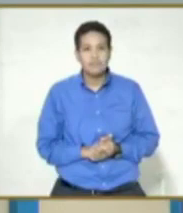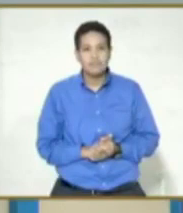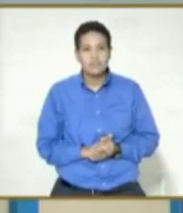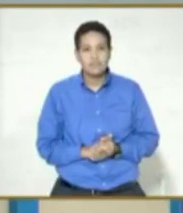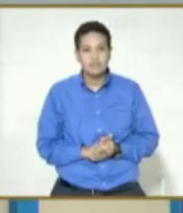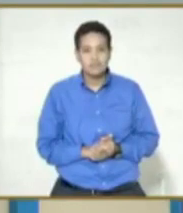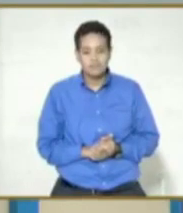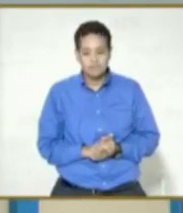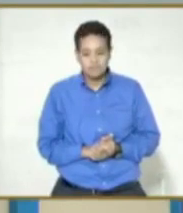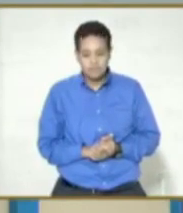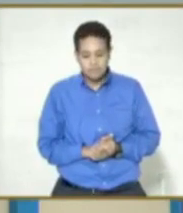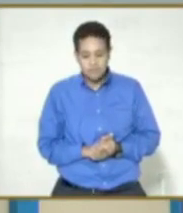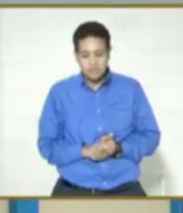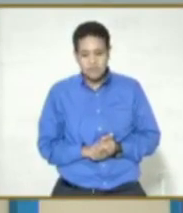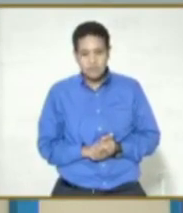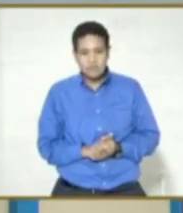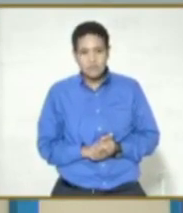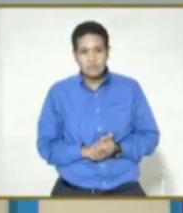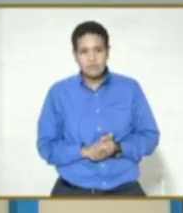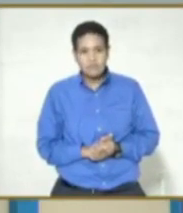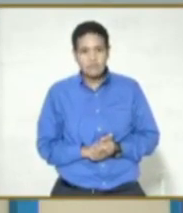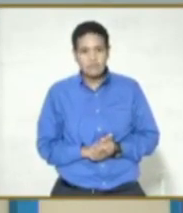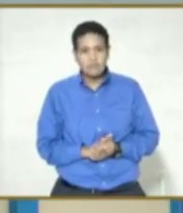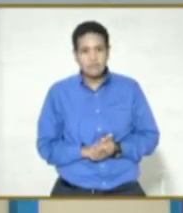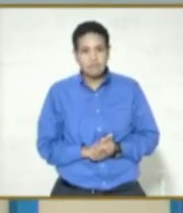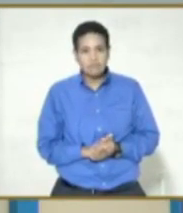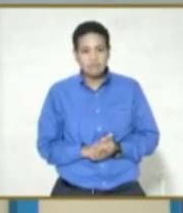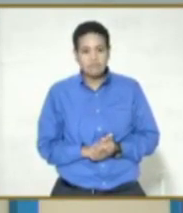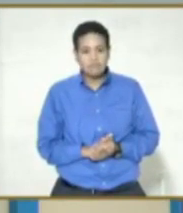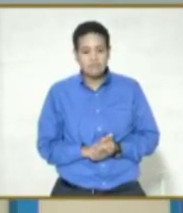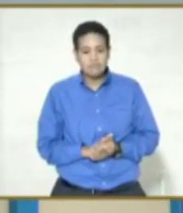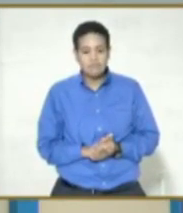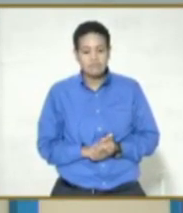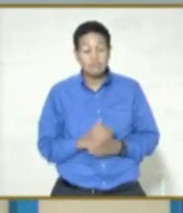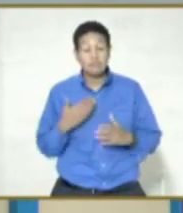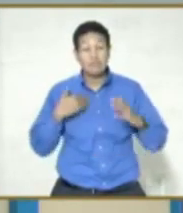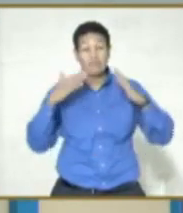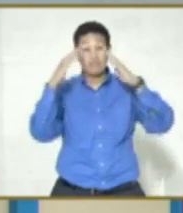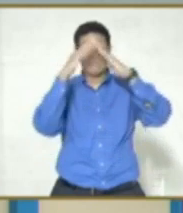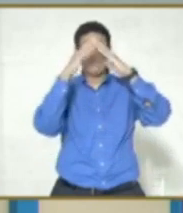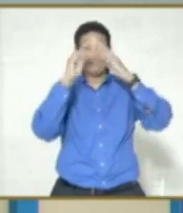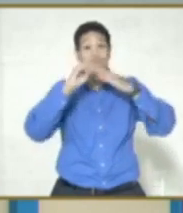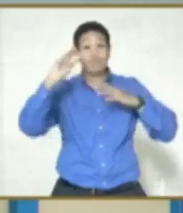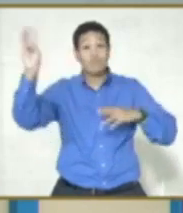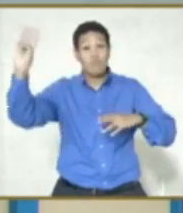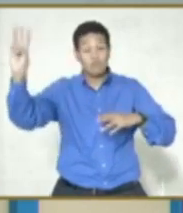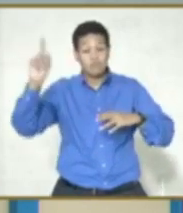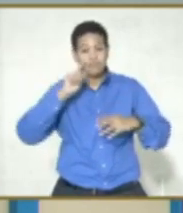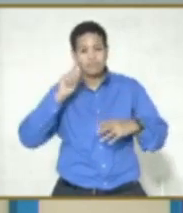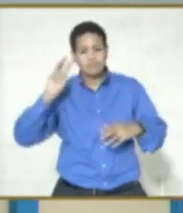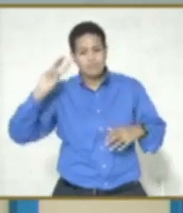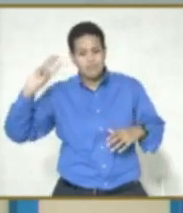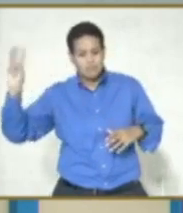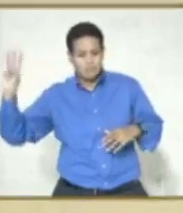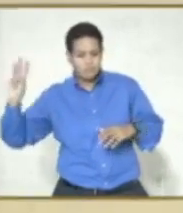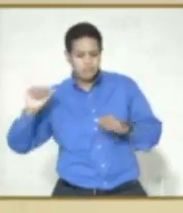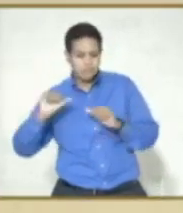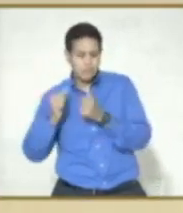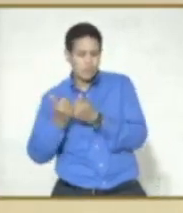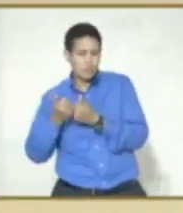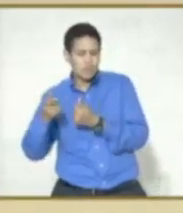Minister said, there is a shelter in Westmoreland. It's the Westmoreland Association of Street People, and it's on